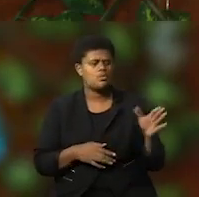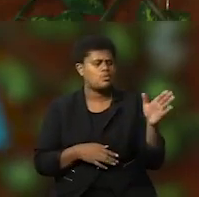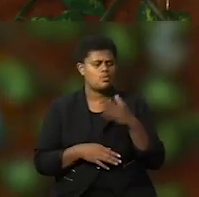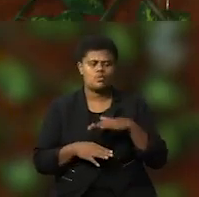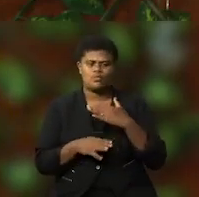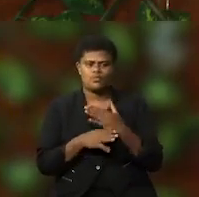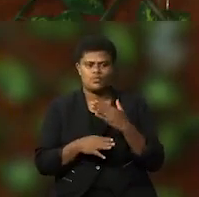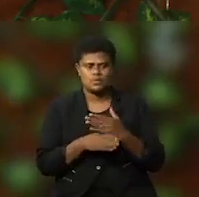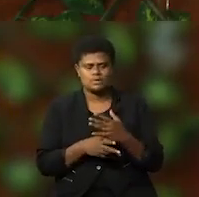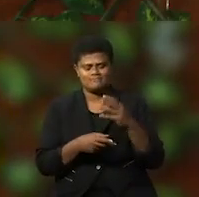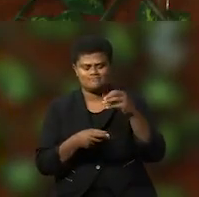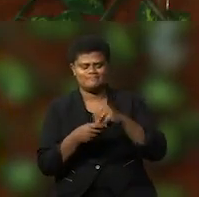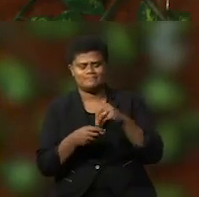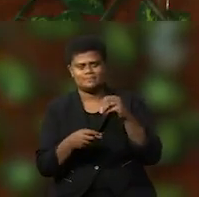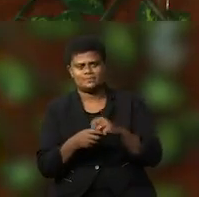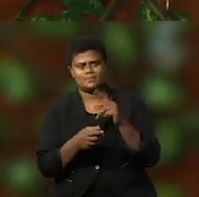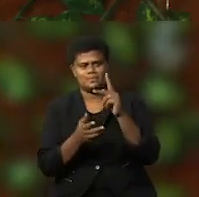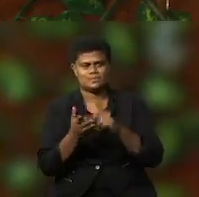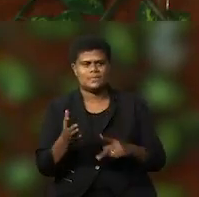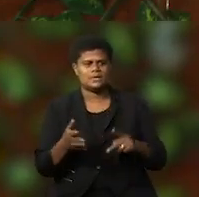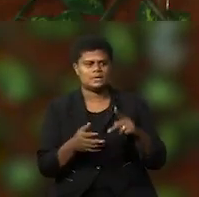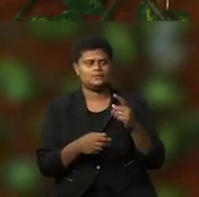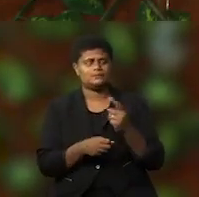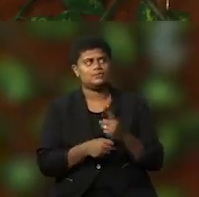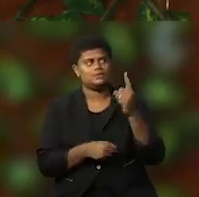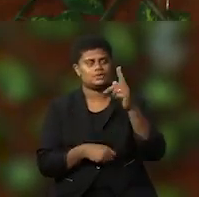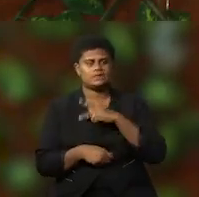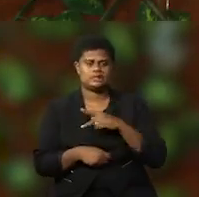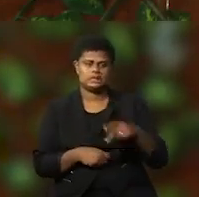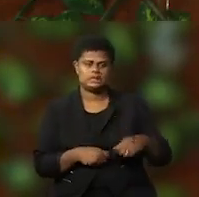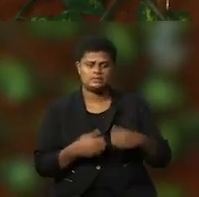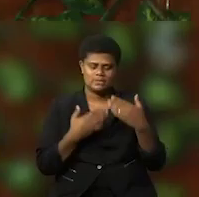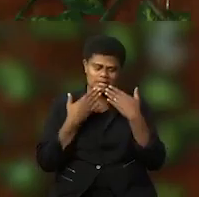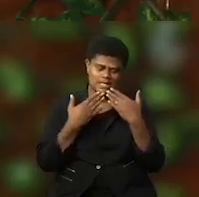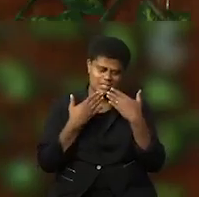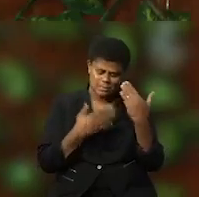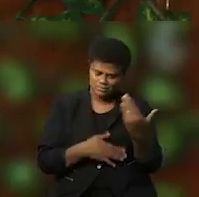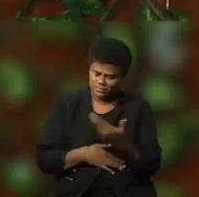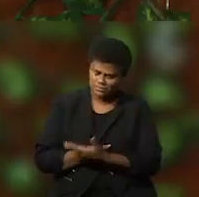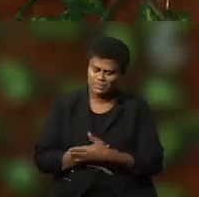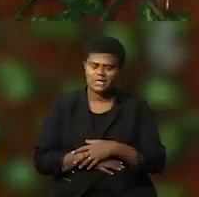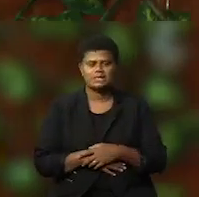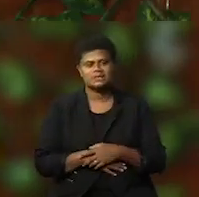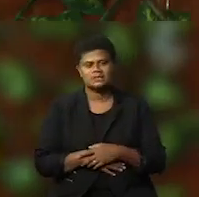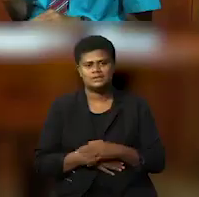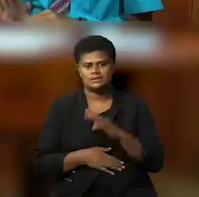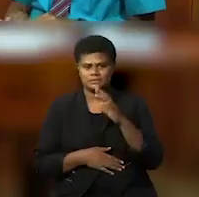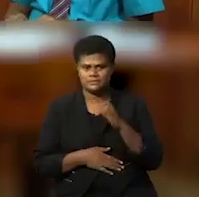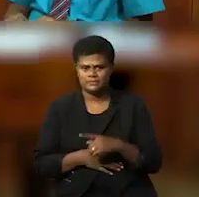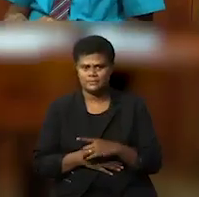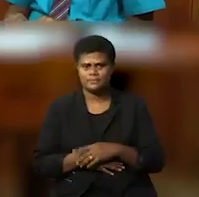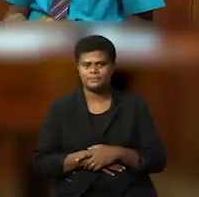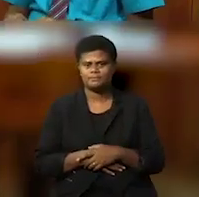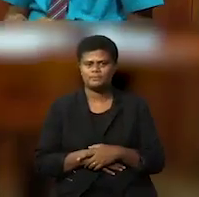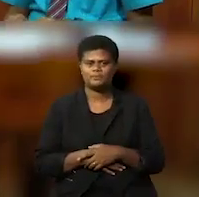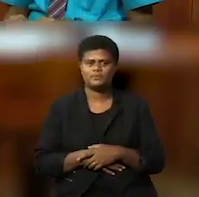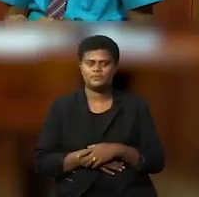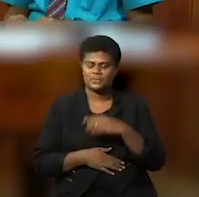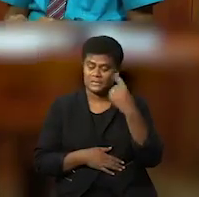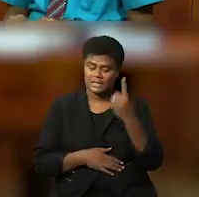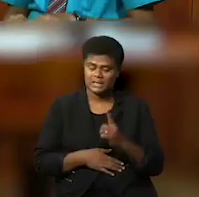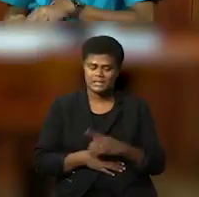working to be part of this unshakable kingdom. Thank you so much to the both of you, Taltala and also Maria, for availing